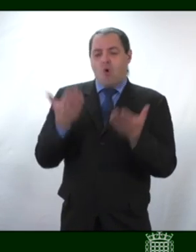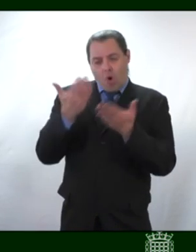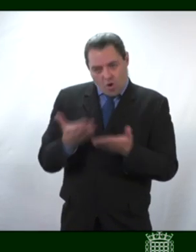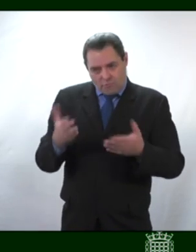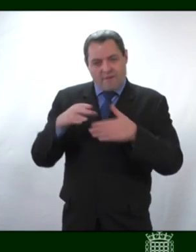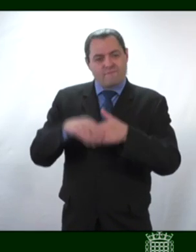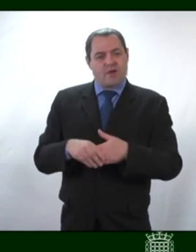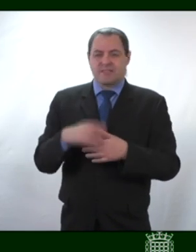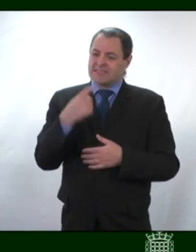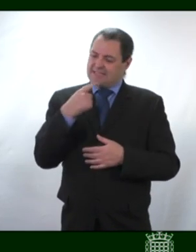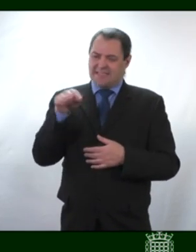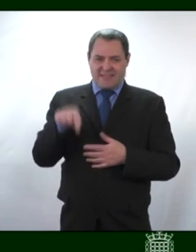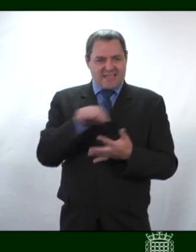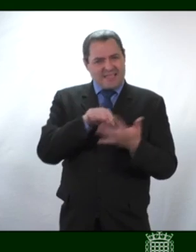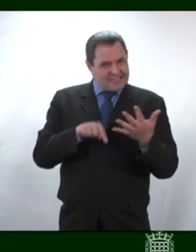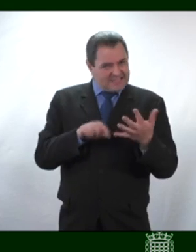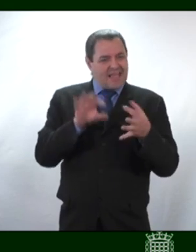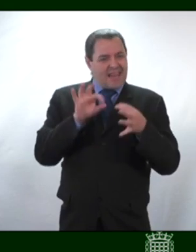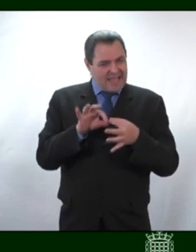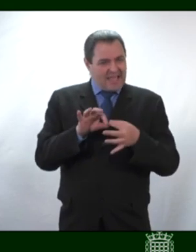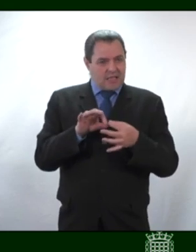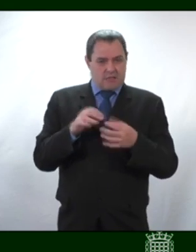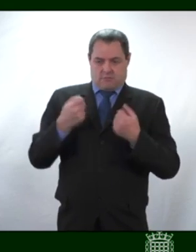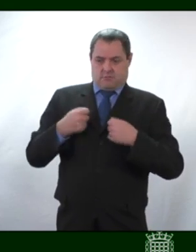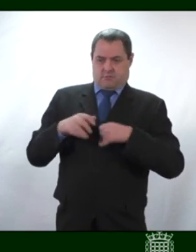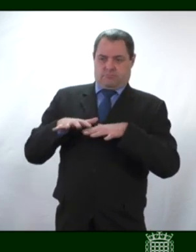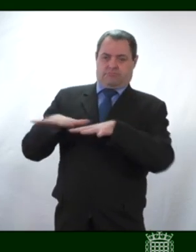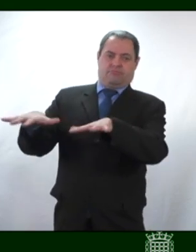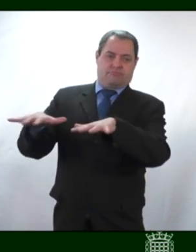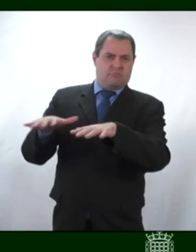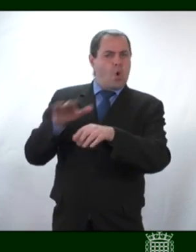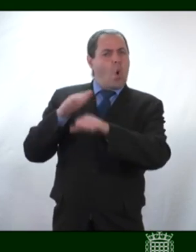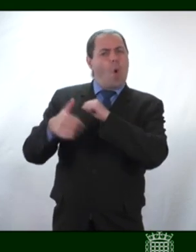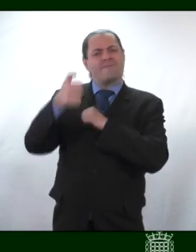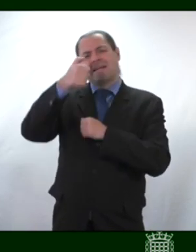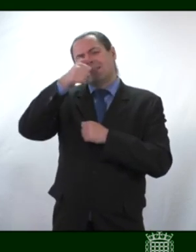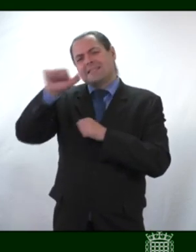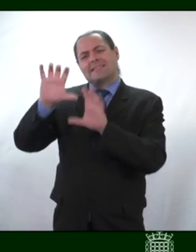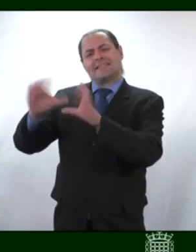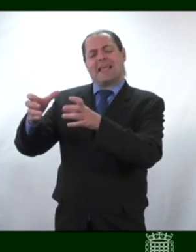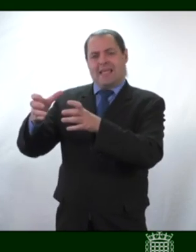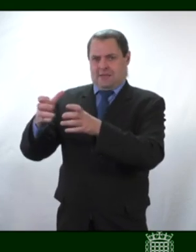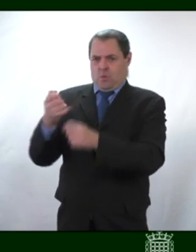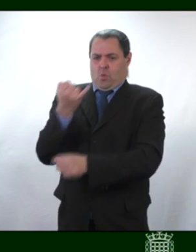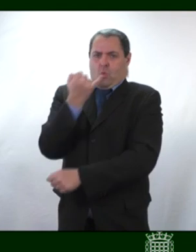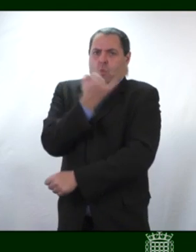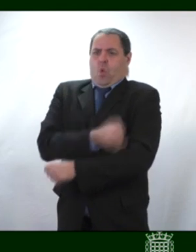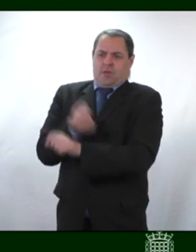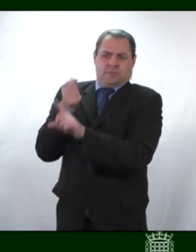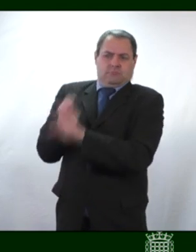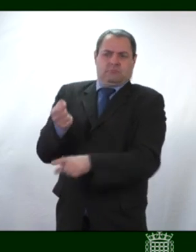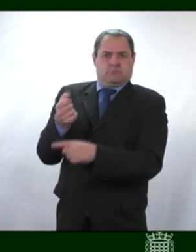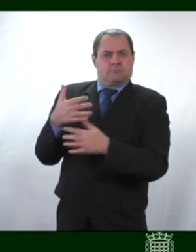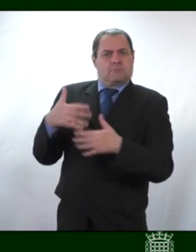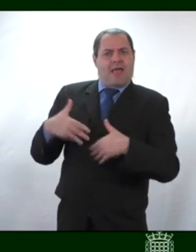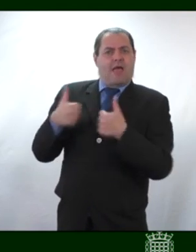these measures are as much about the increase in infection amongst the over 60s, who are obviously more vulnerable to this dreadful disease. We're